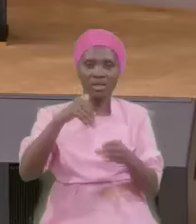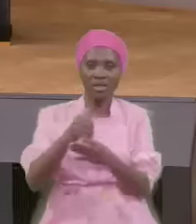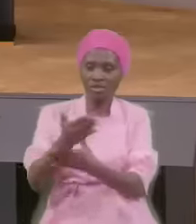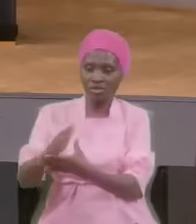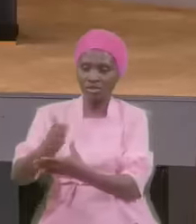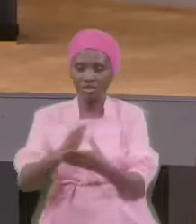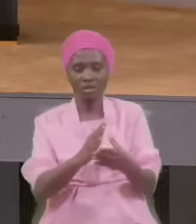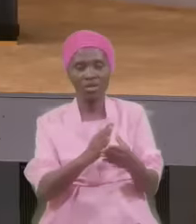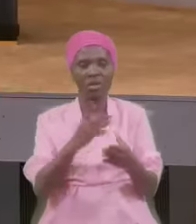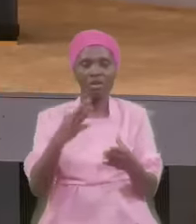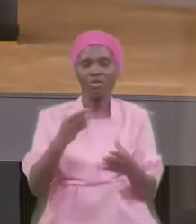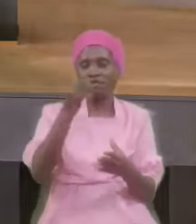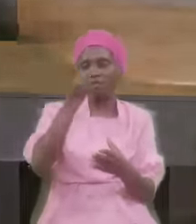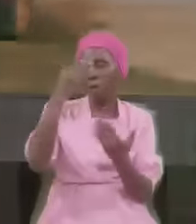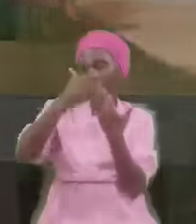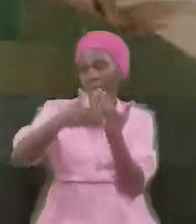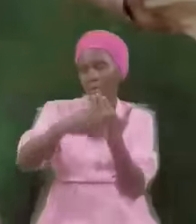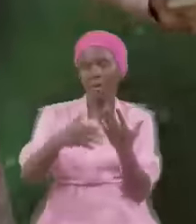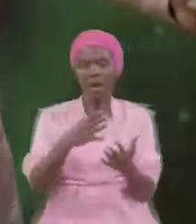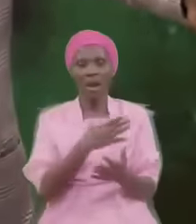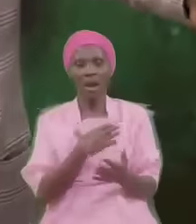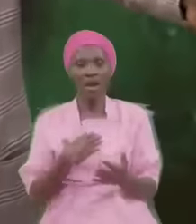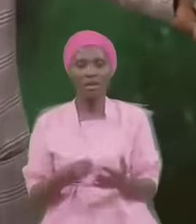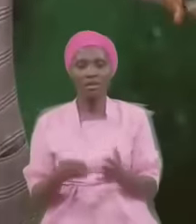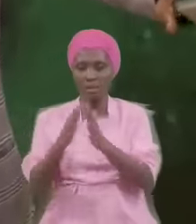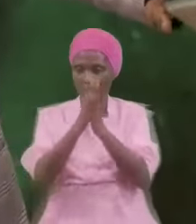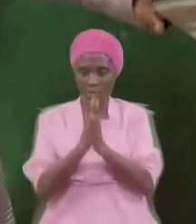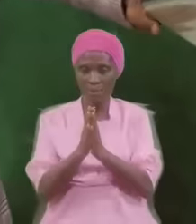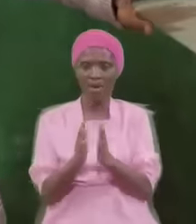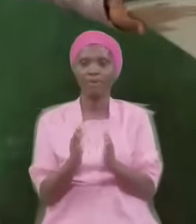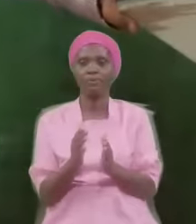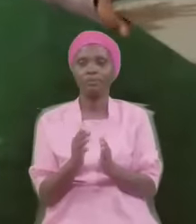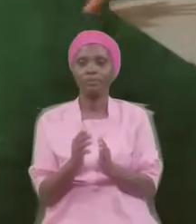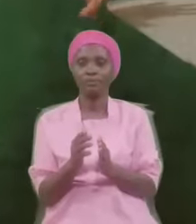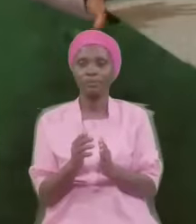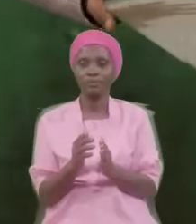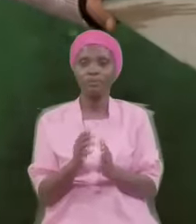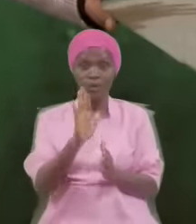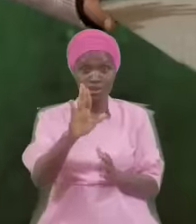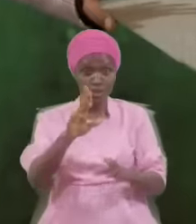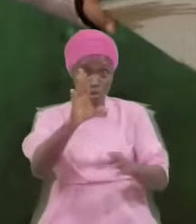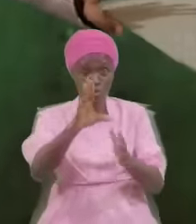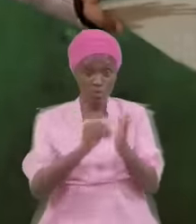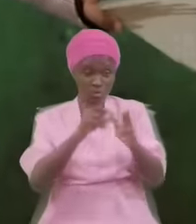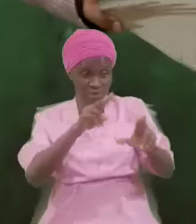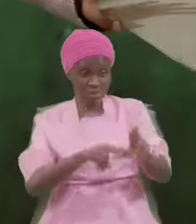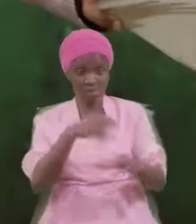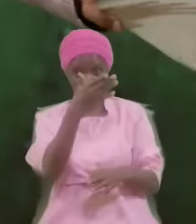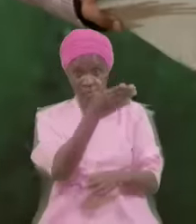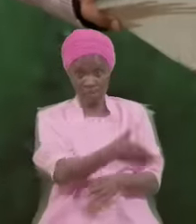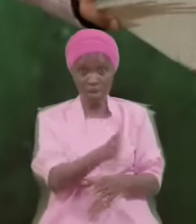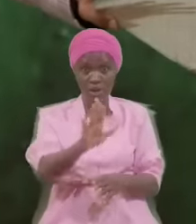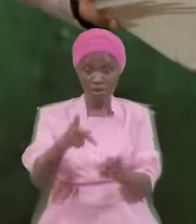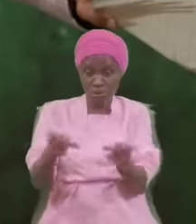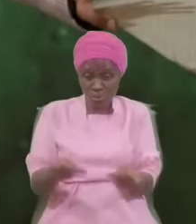in every verse you fit in, your seat is there, your place